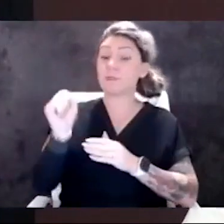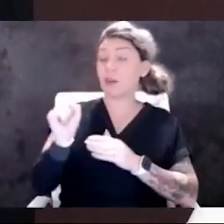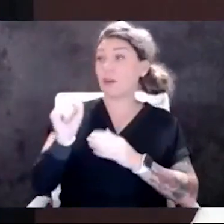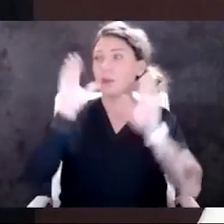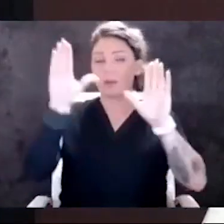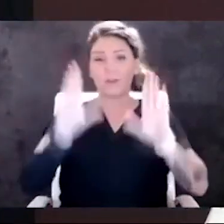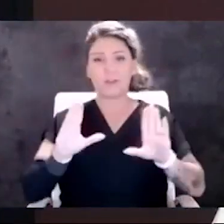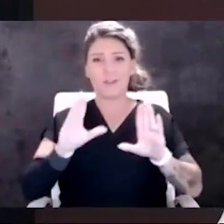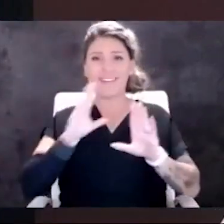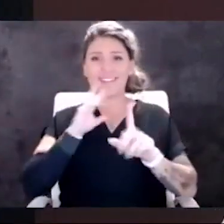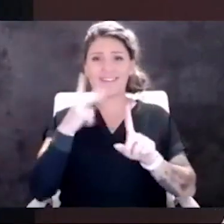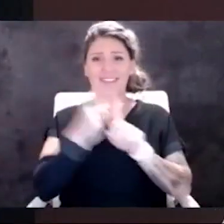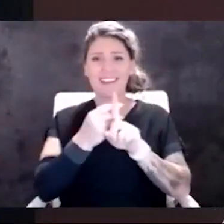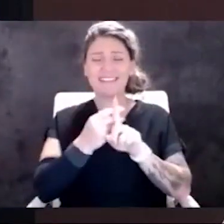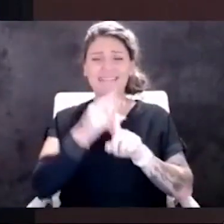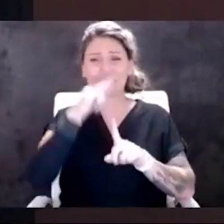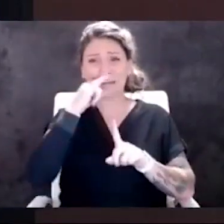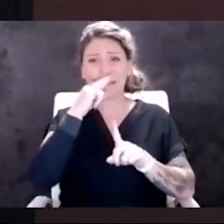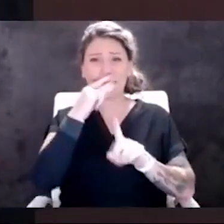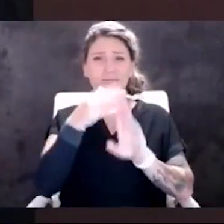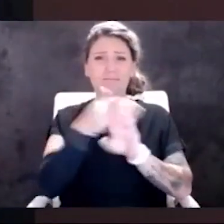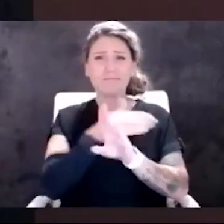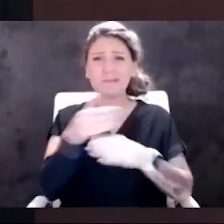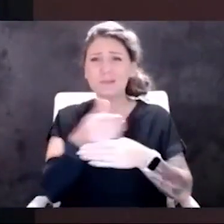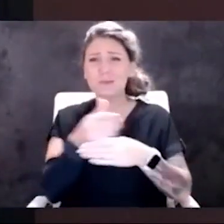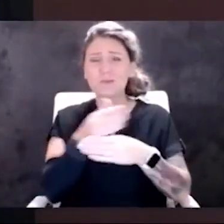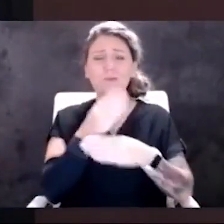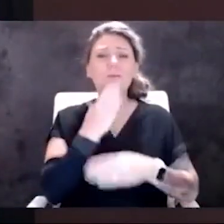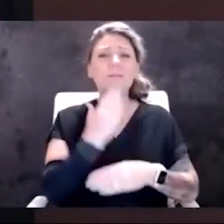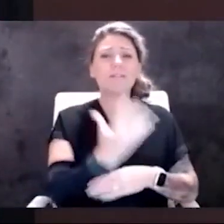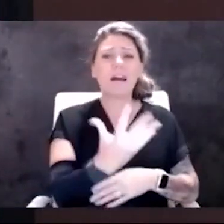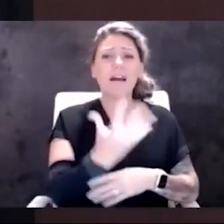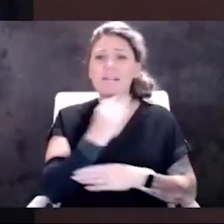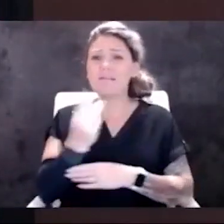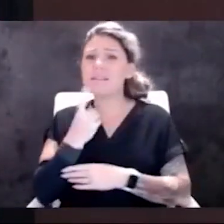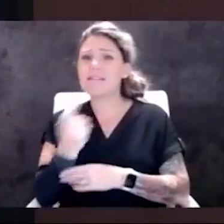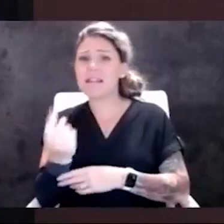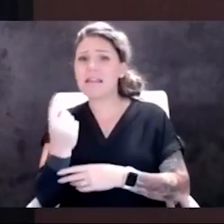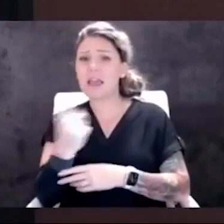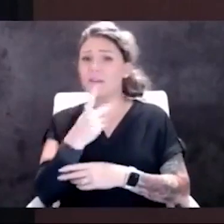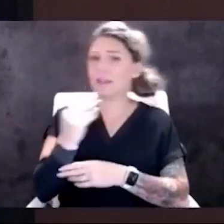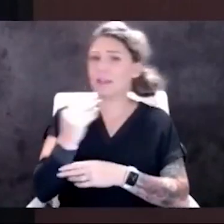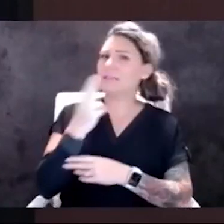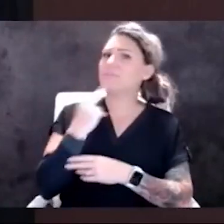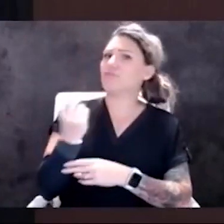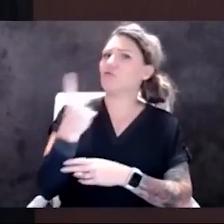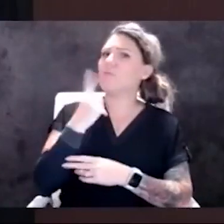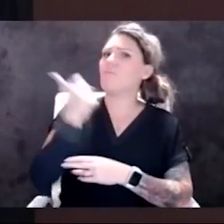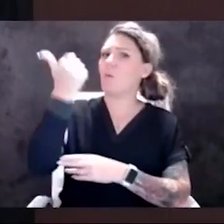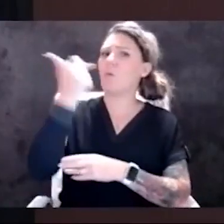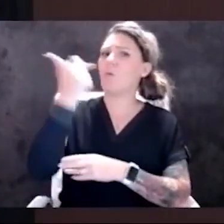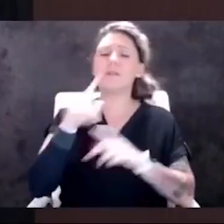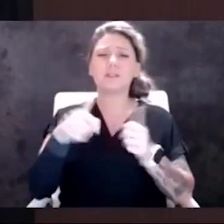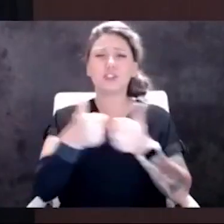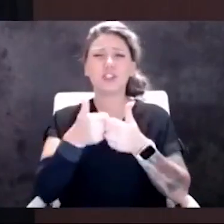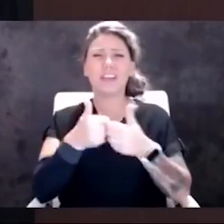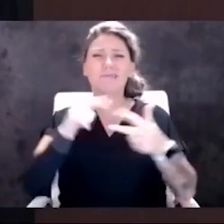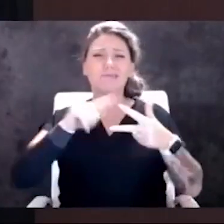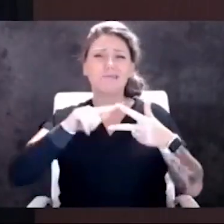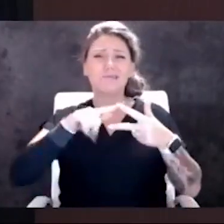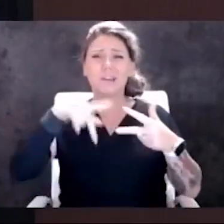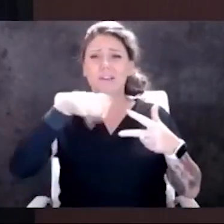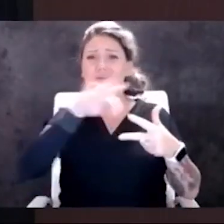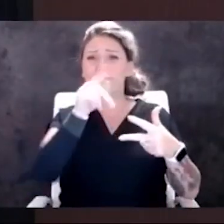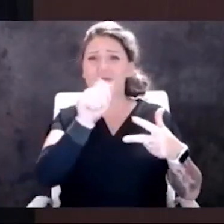are between 5 and 11 years old. Obviously, we already can if those are 12 and older. The challenge is that Pfizer's not announced when they're going to supply the information for